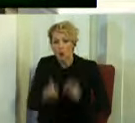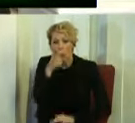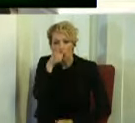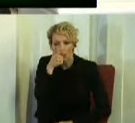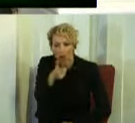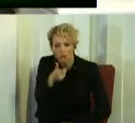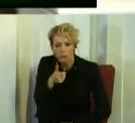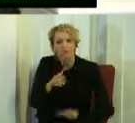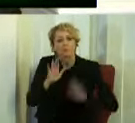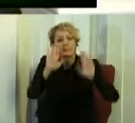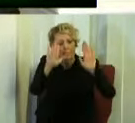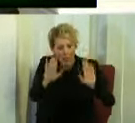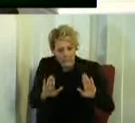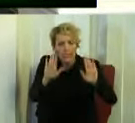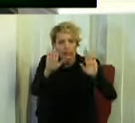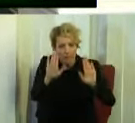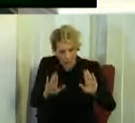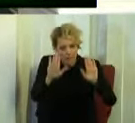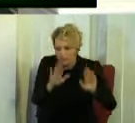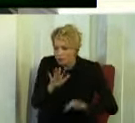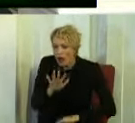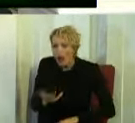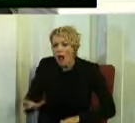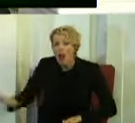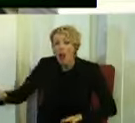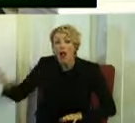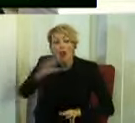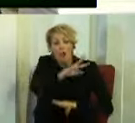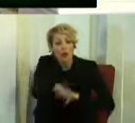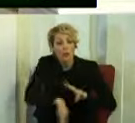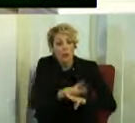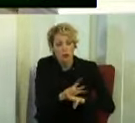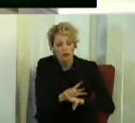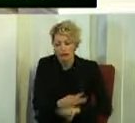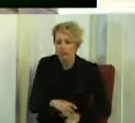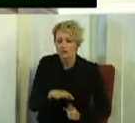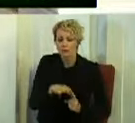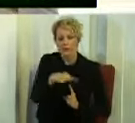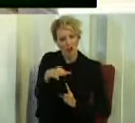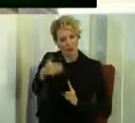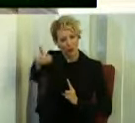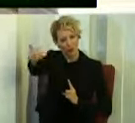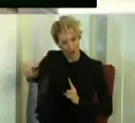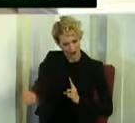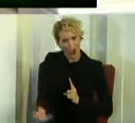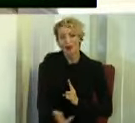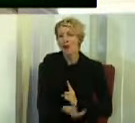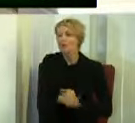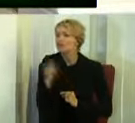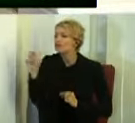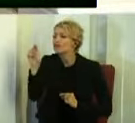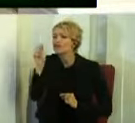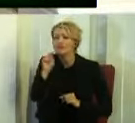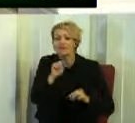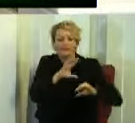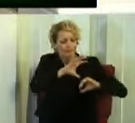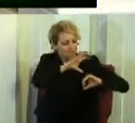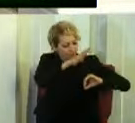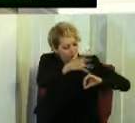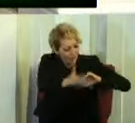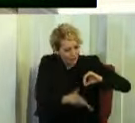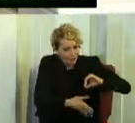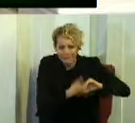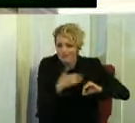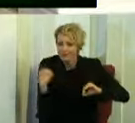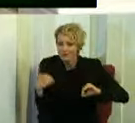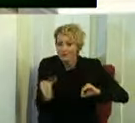at Founders MCC from all over the world. And so we extend a very special welcome to you this morning, wherever you are in the world. We're glad